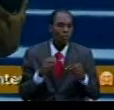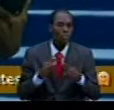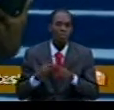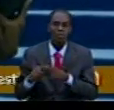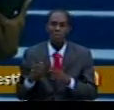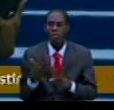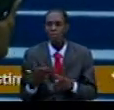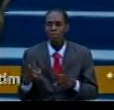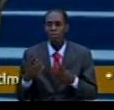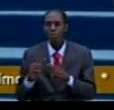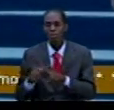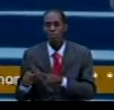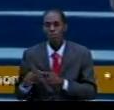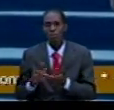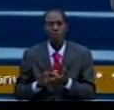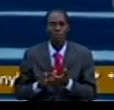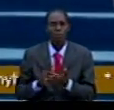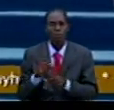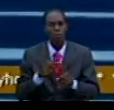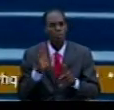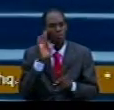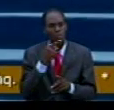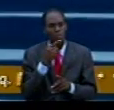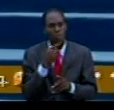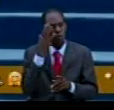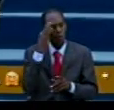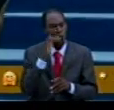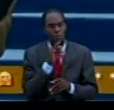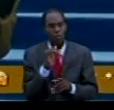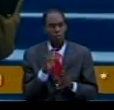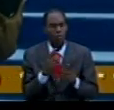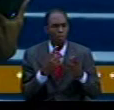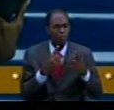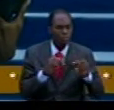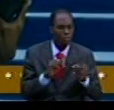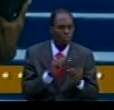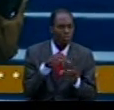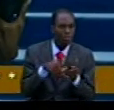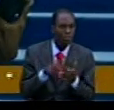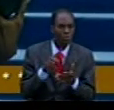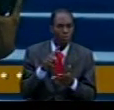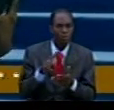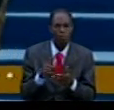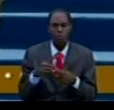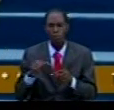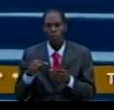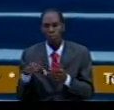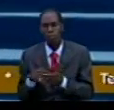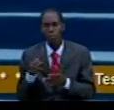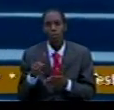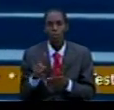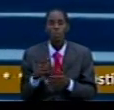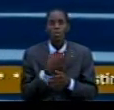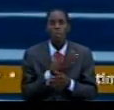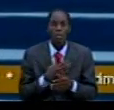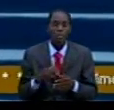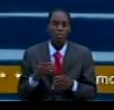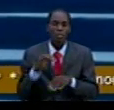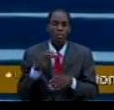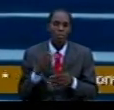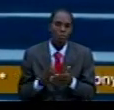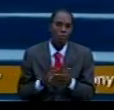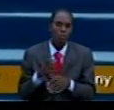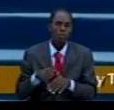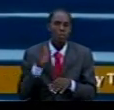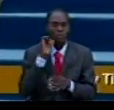people will say, sister, what about this your lip? Look for something to do about it. Even myself, I became ashamed of the